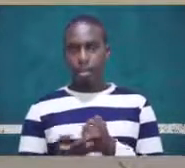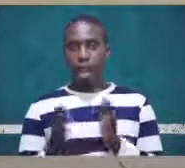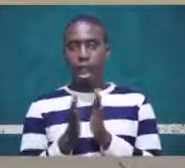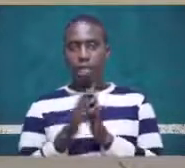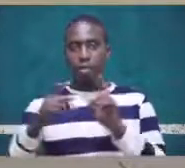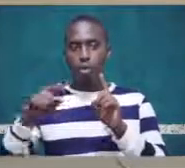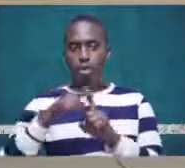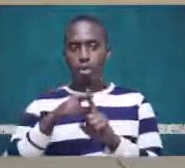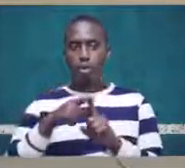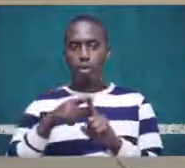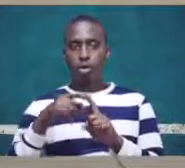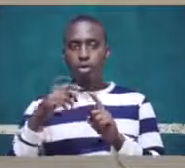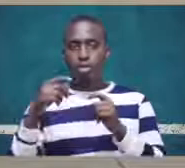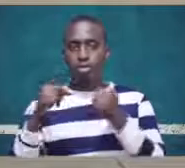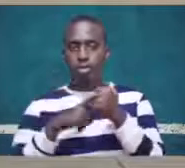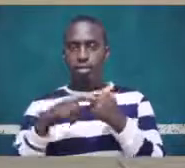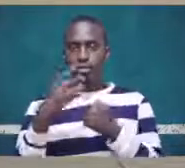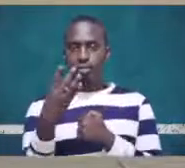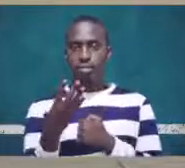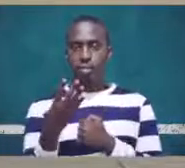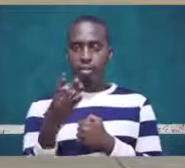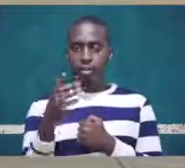and you add the other money that you have,